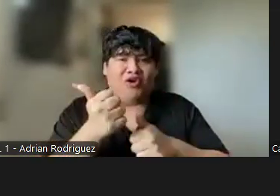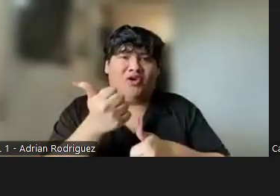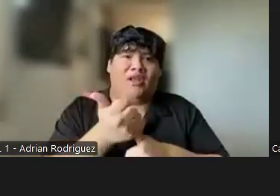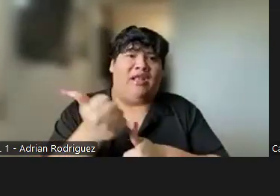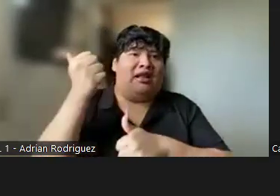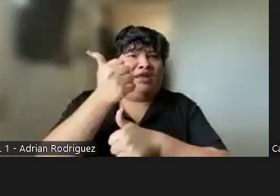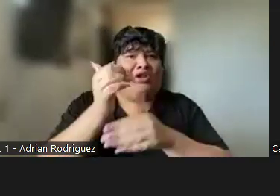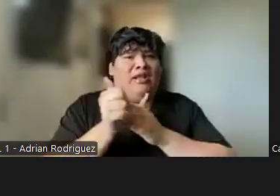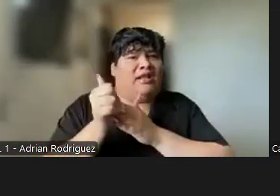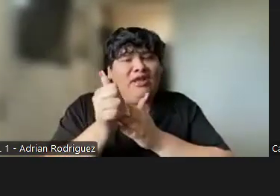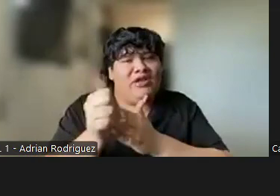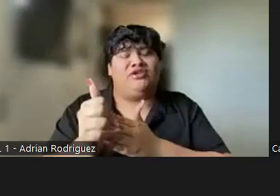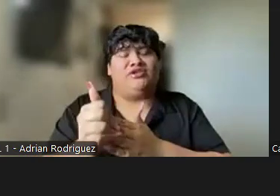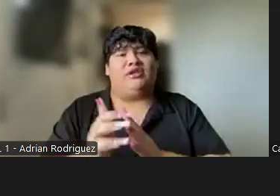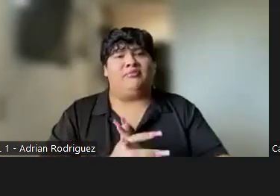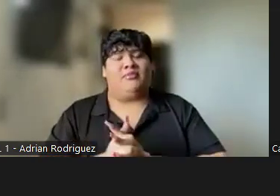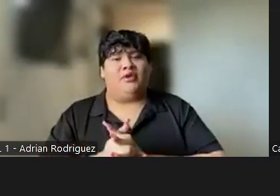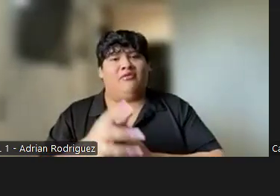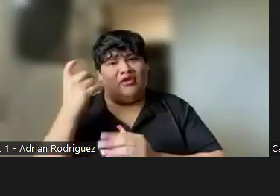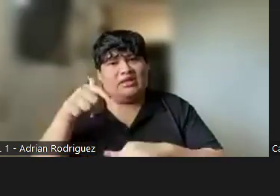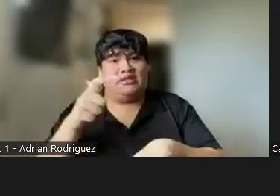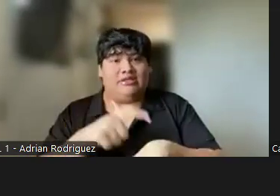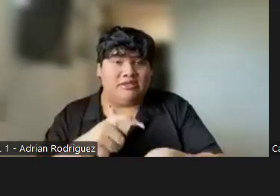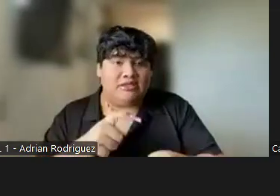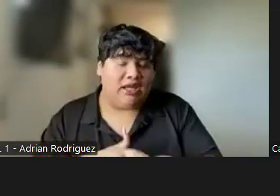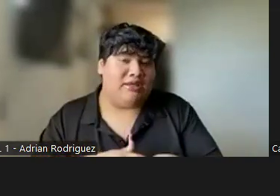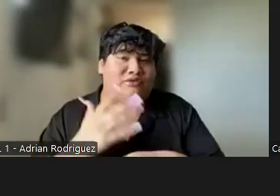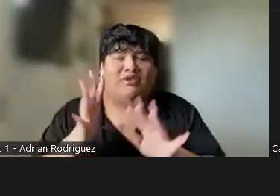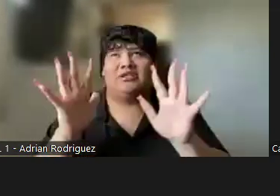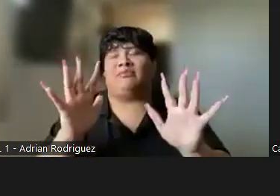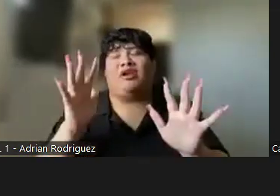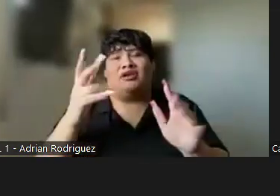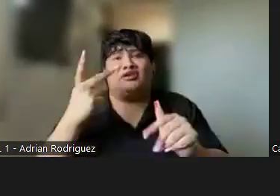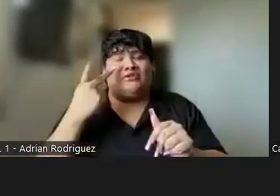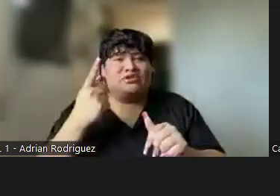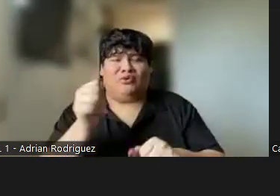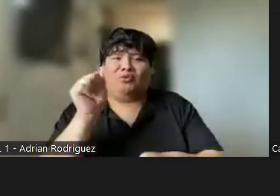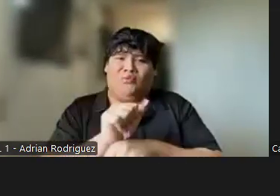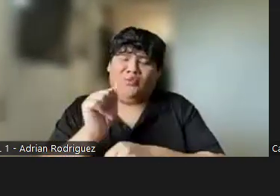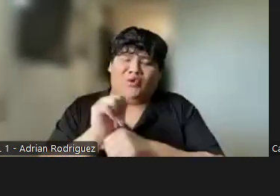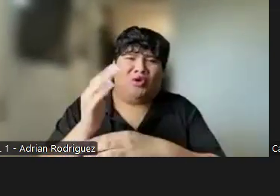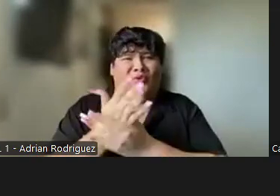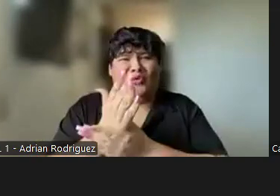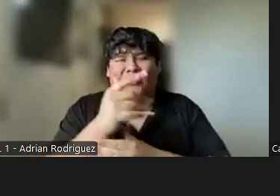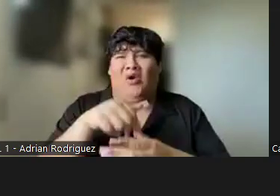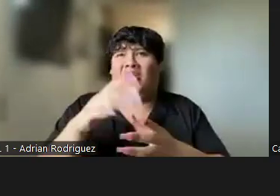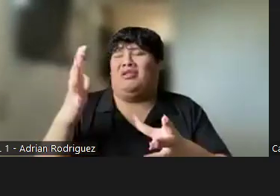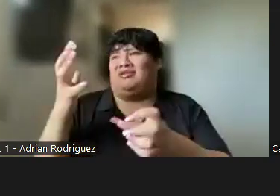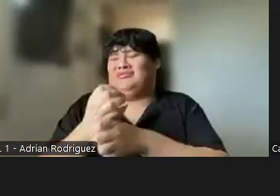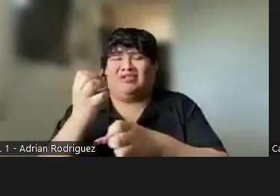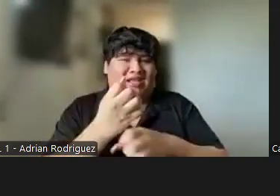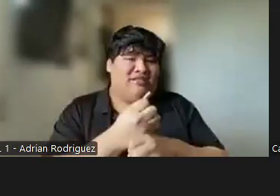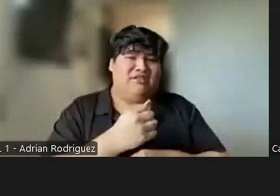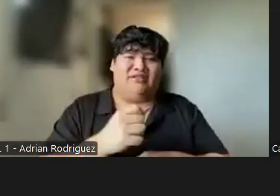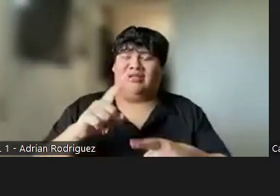strategic creativity and leadership in this time. And it's really inspiring to see you work through all the many challenges. I also